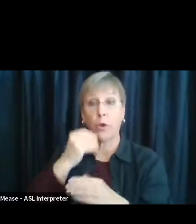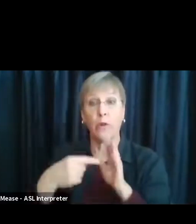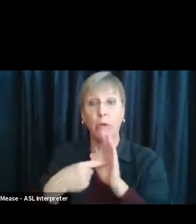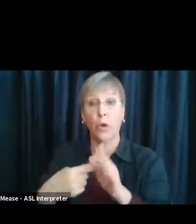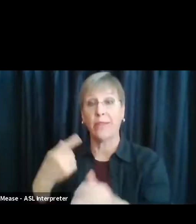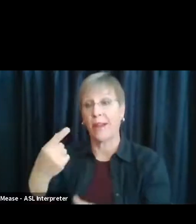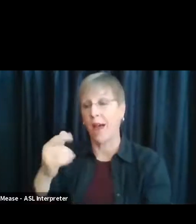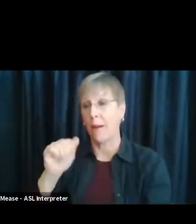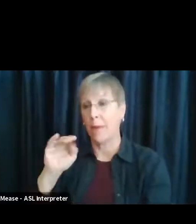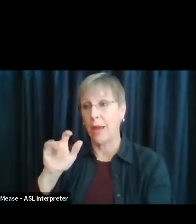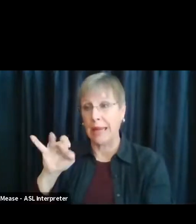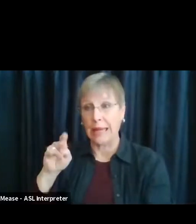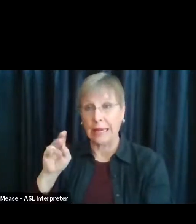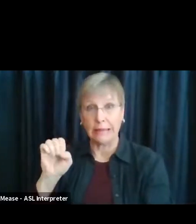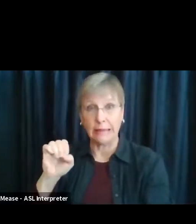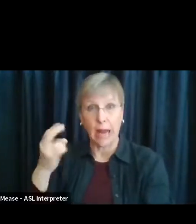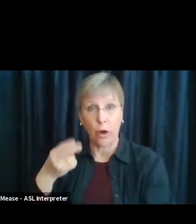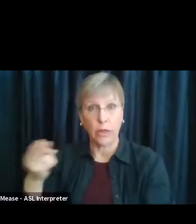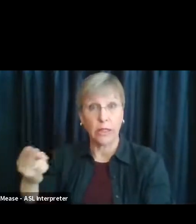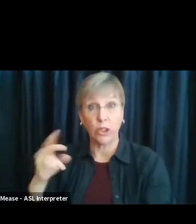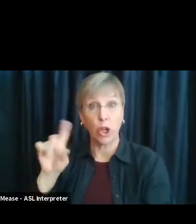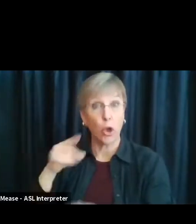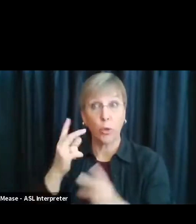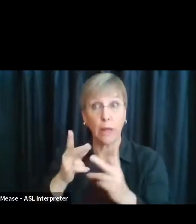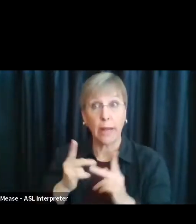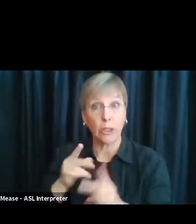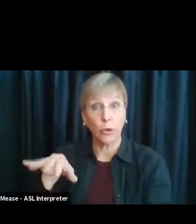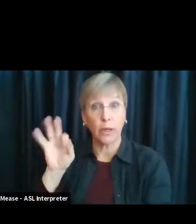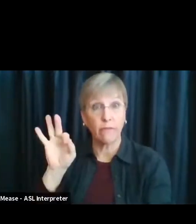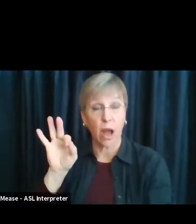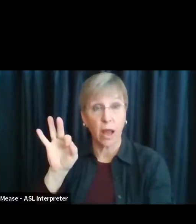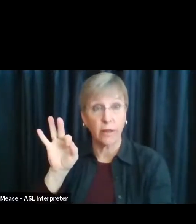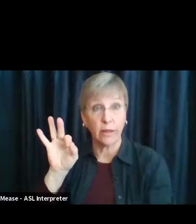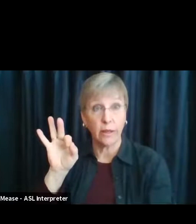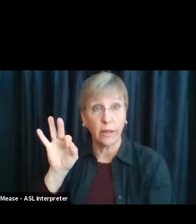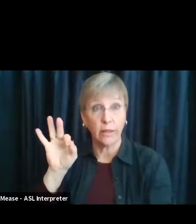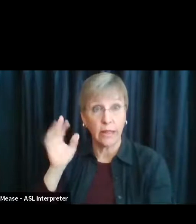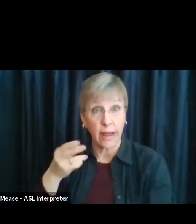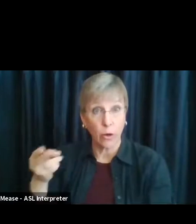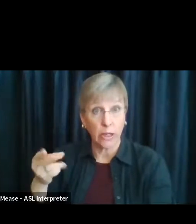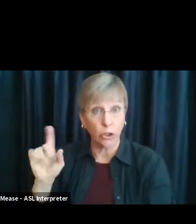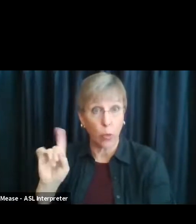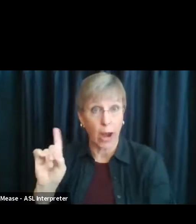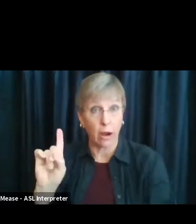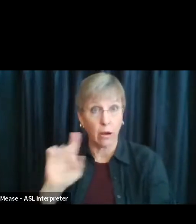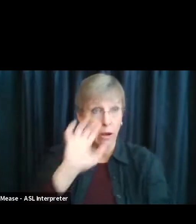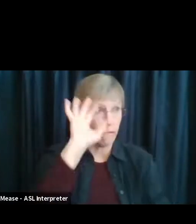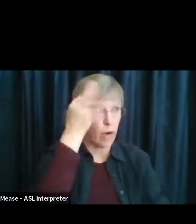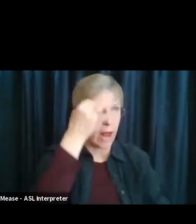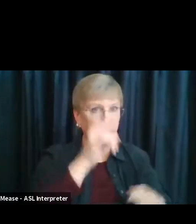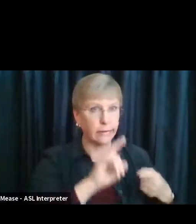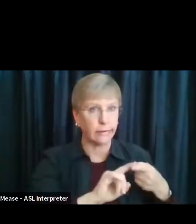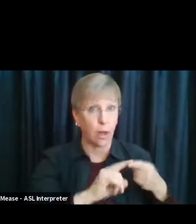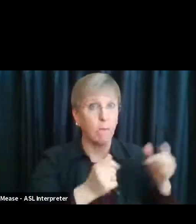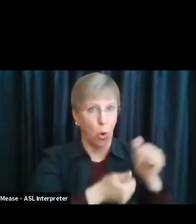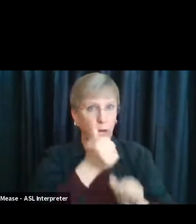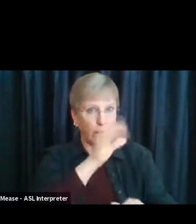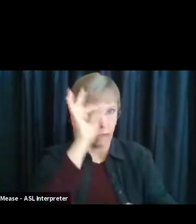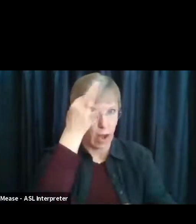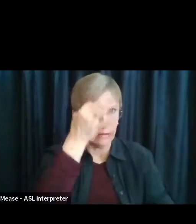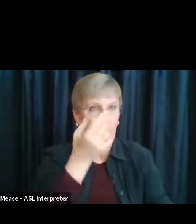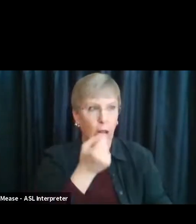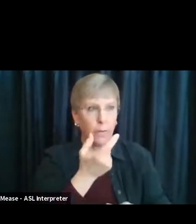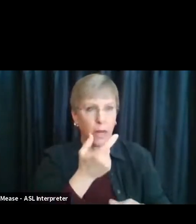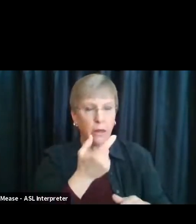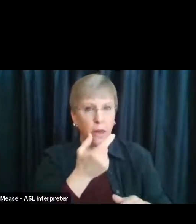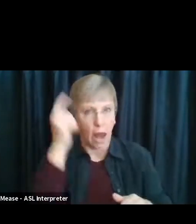Gabonese heritage, well, the only place where you can find this Gabonese heritage is France, majorly, a little